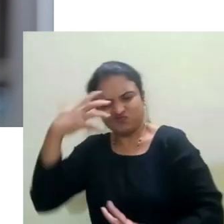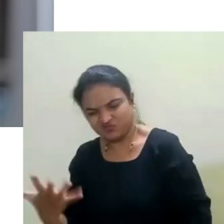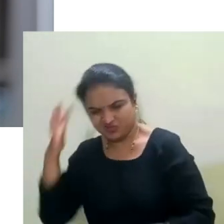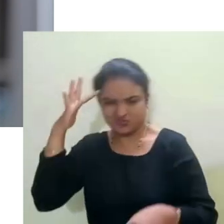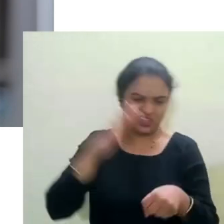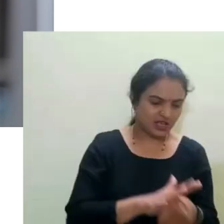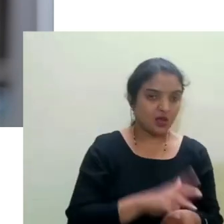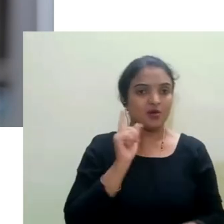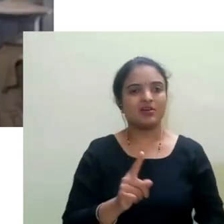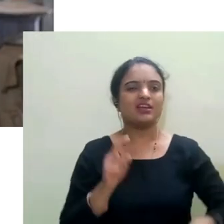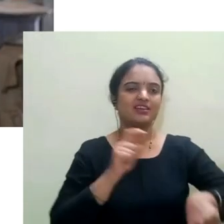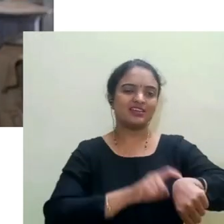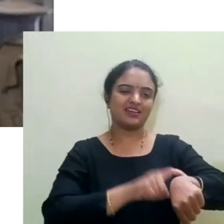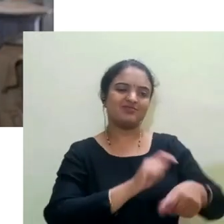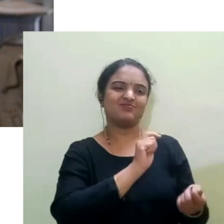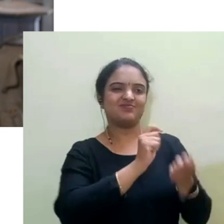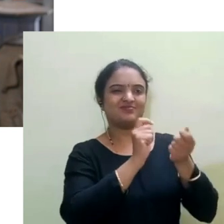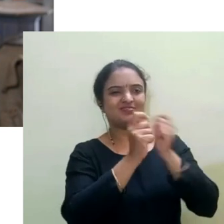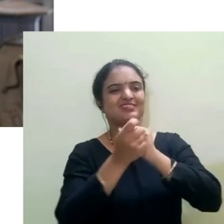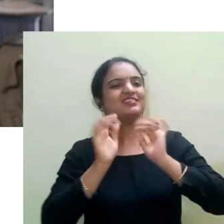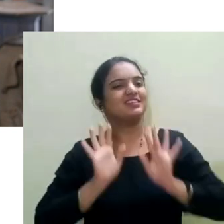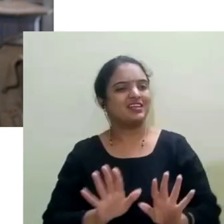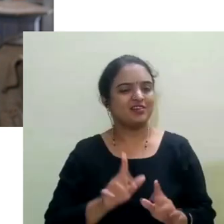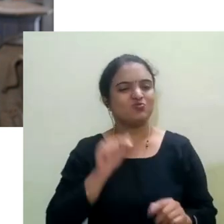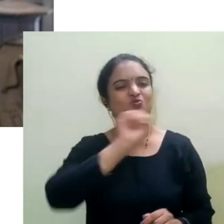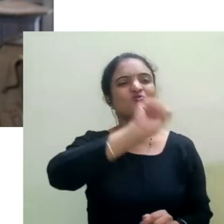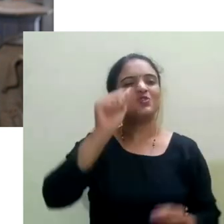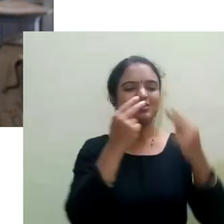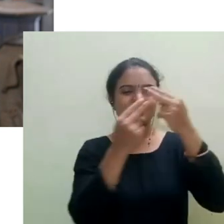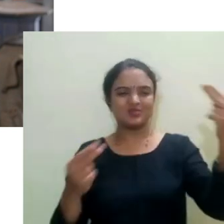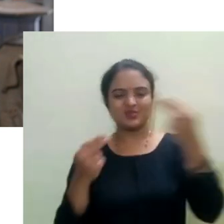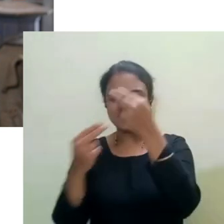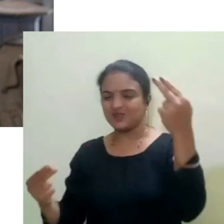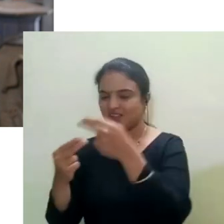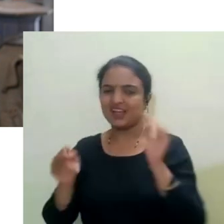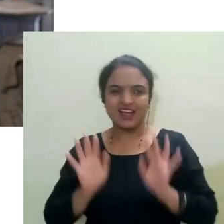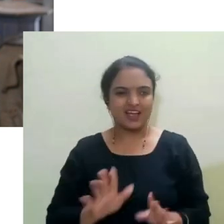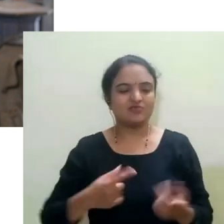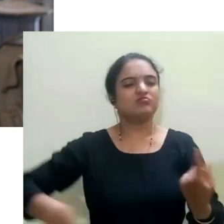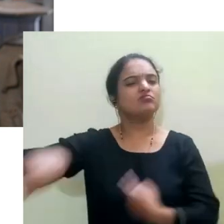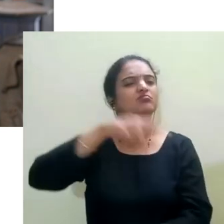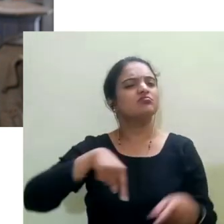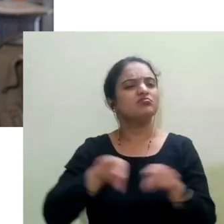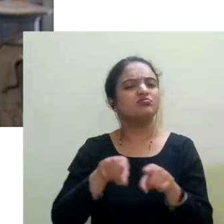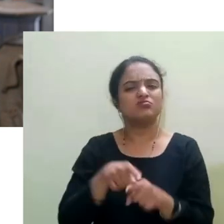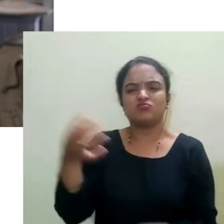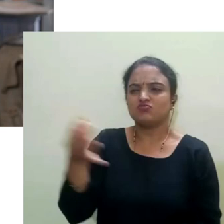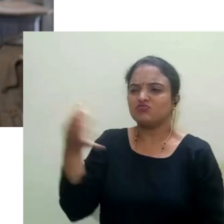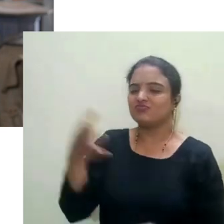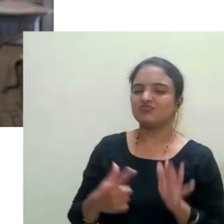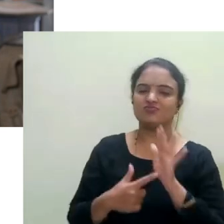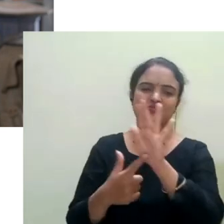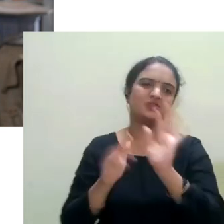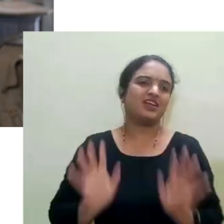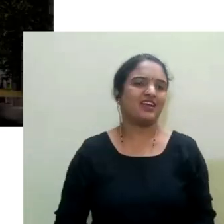heavy now feels, time will eventually turn all of us into stories, and someone will always find us in